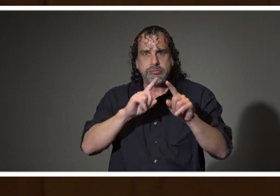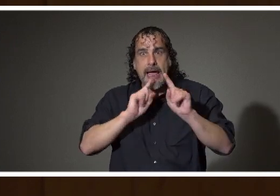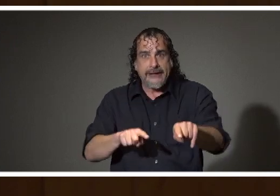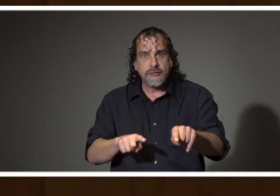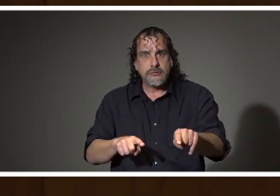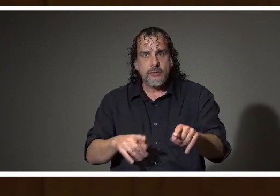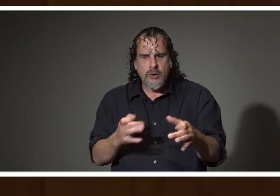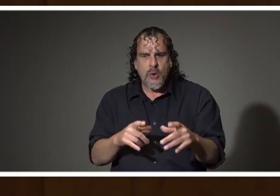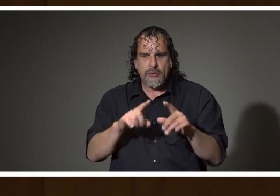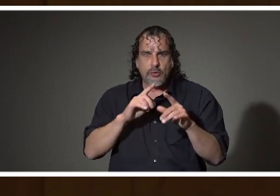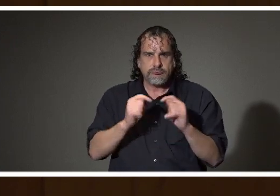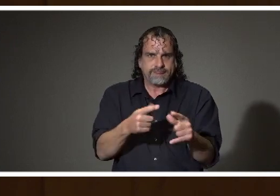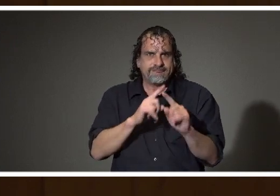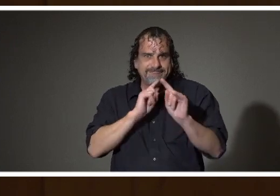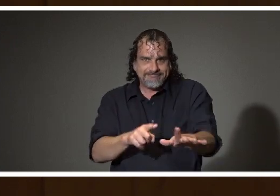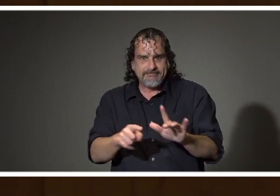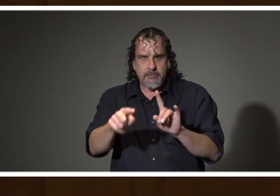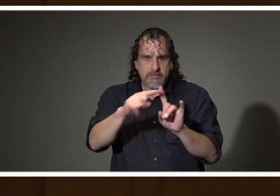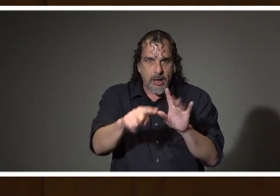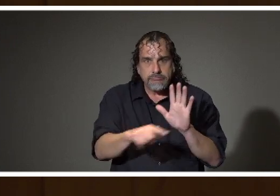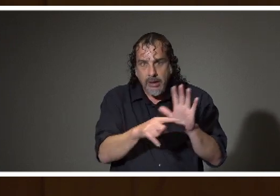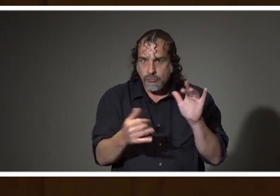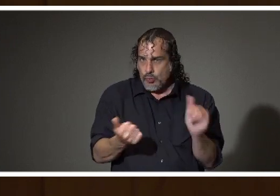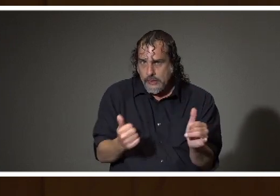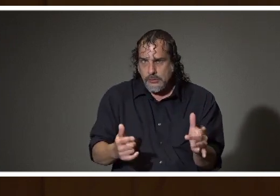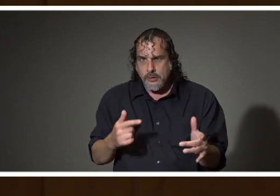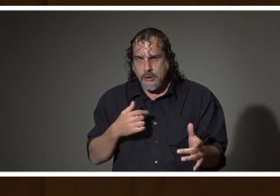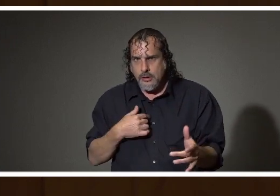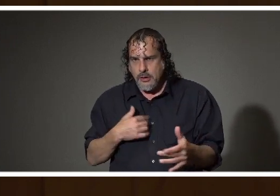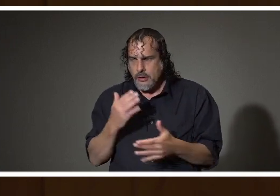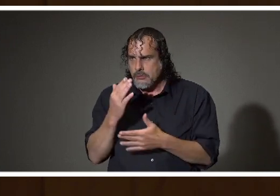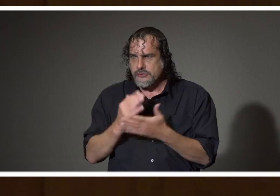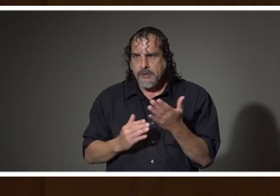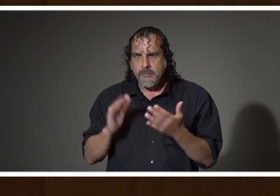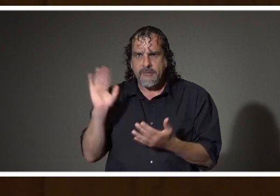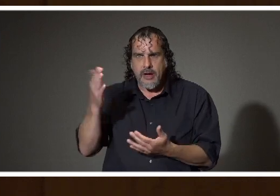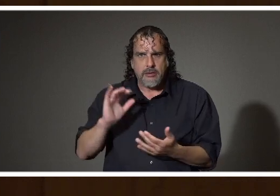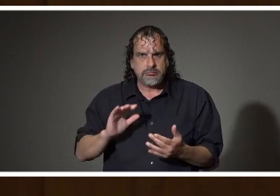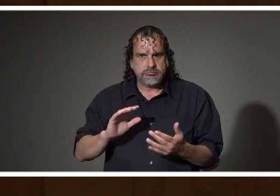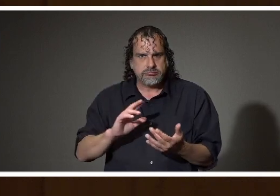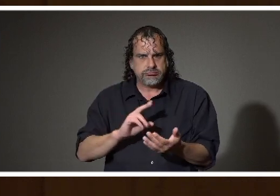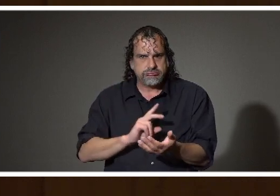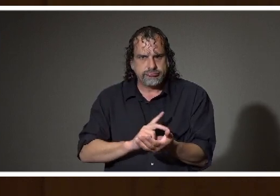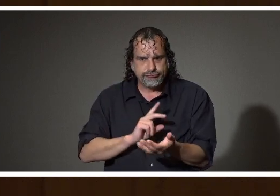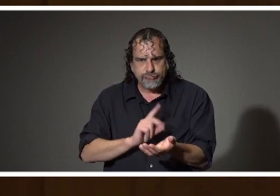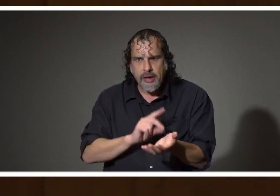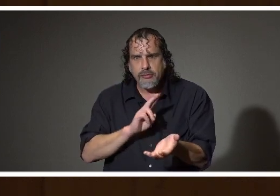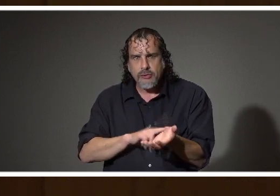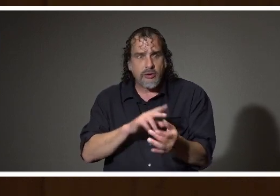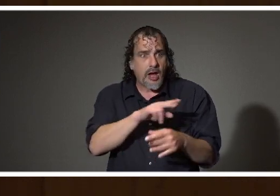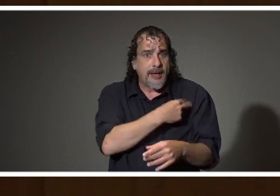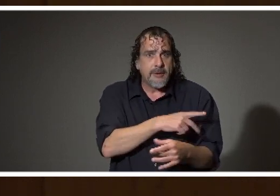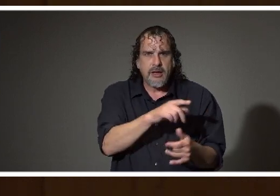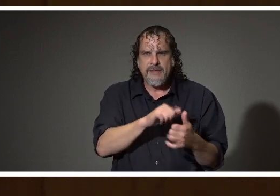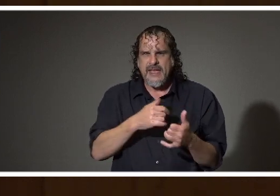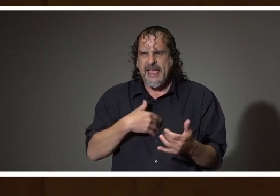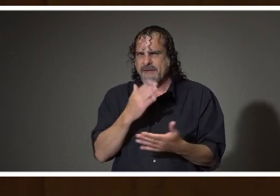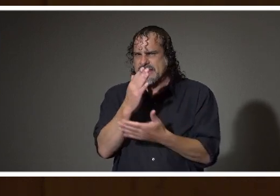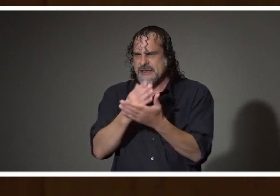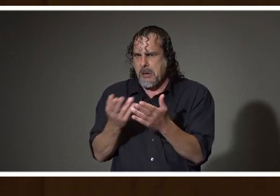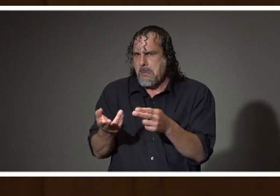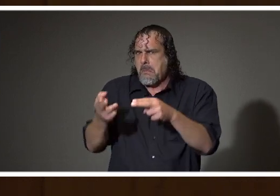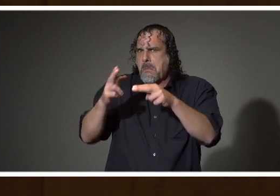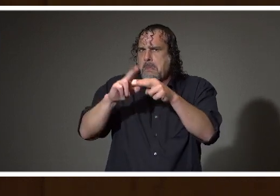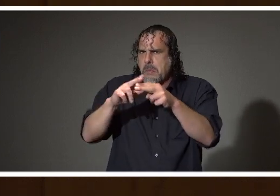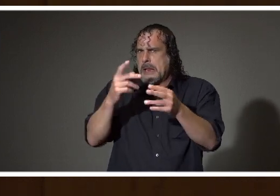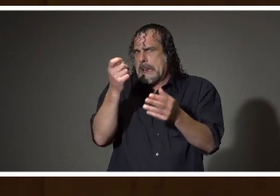immediate results. I have some feedback that some of our health systems have been able to have a minor increase in the number of rapid tests they have available to